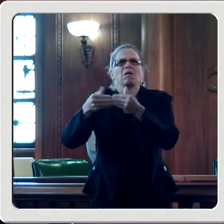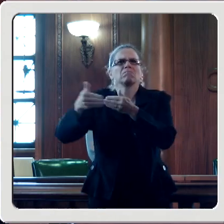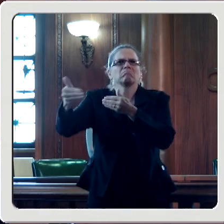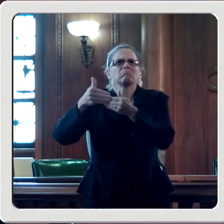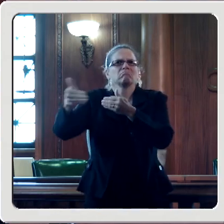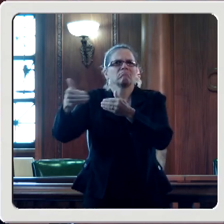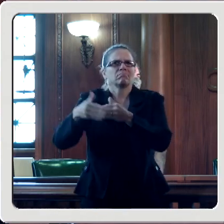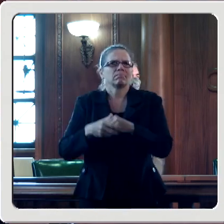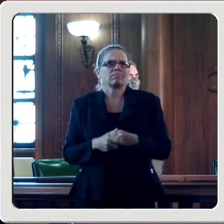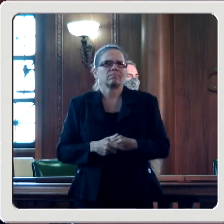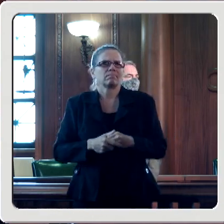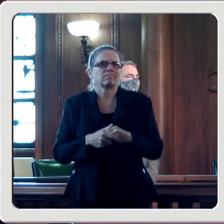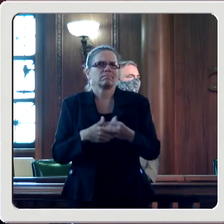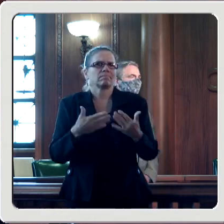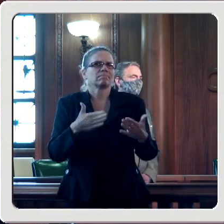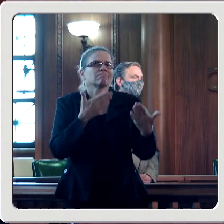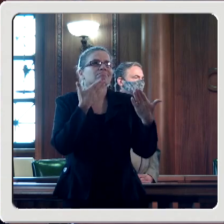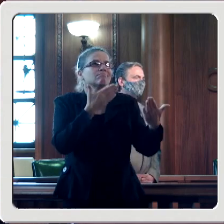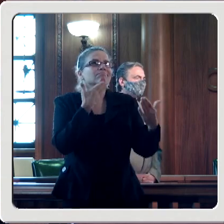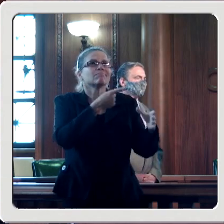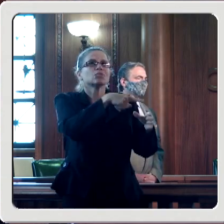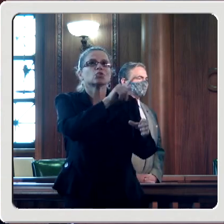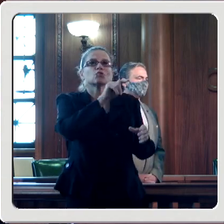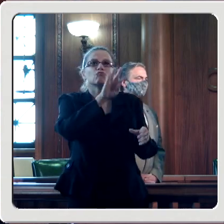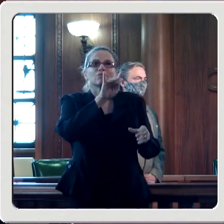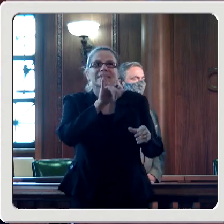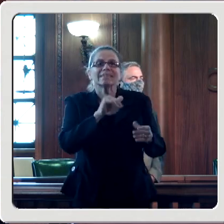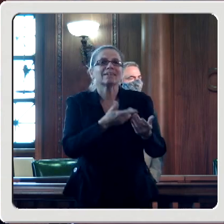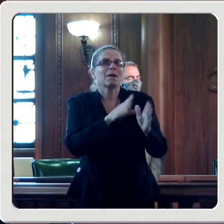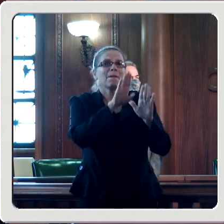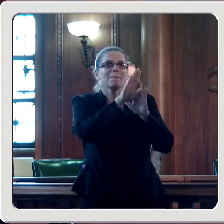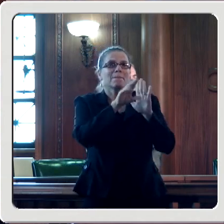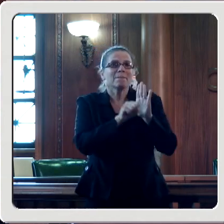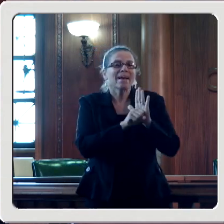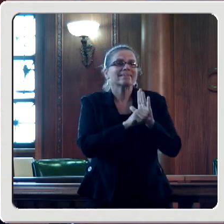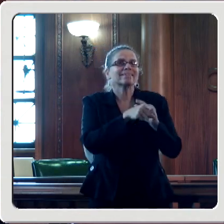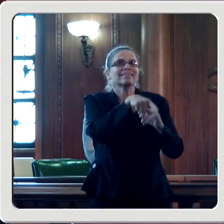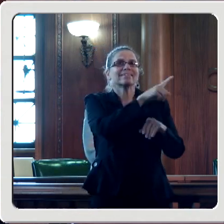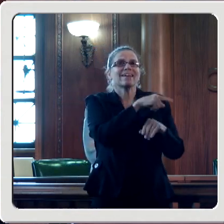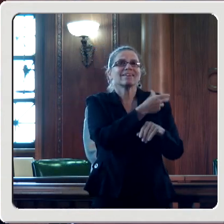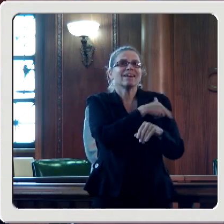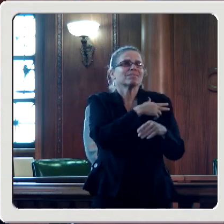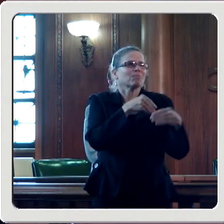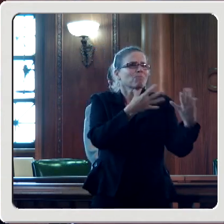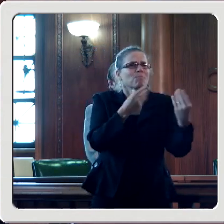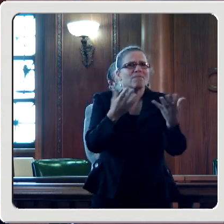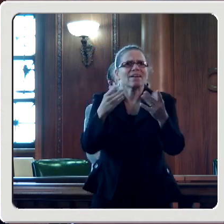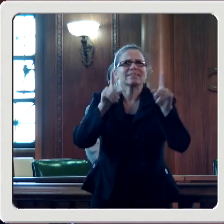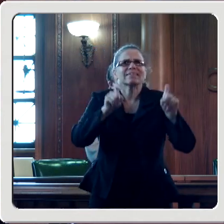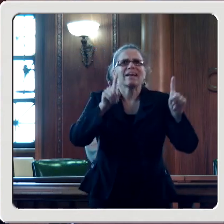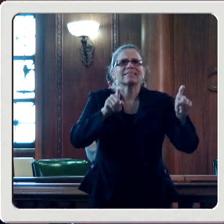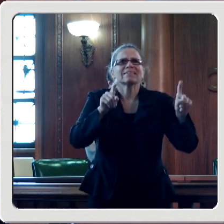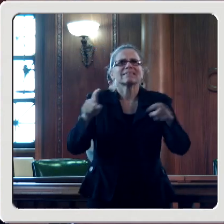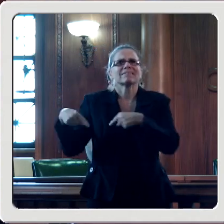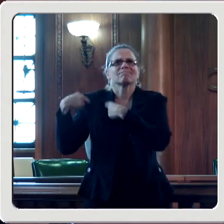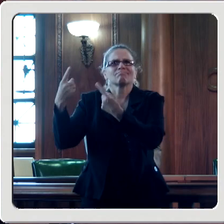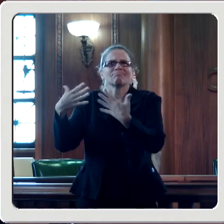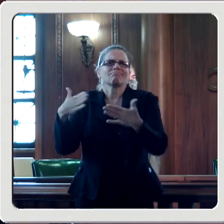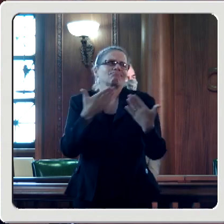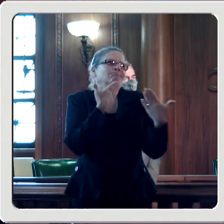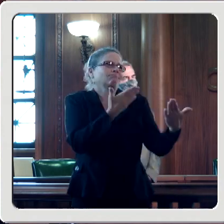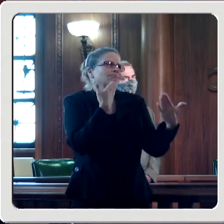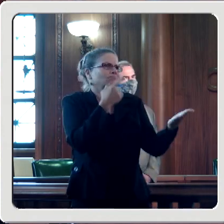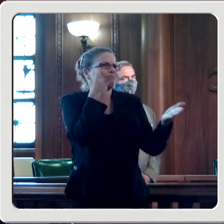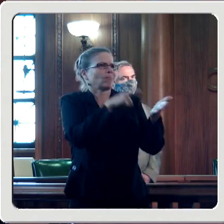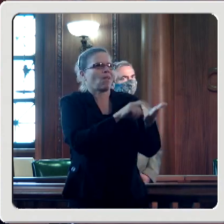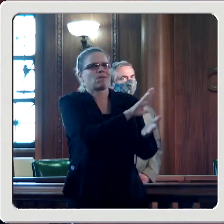Tapestry, as well as Bay State and Mercy for their vigilance around assuring that we had capacity